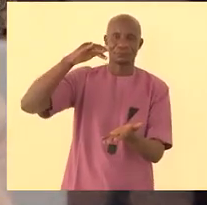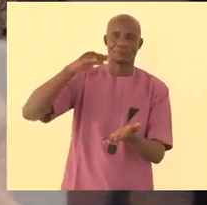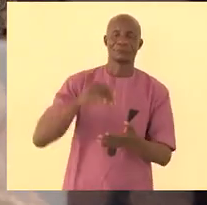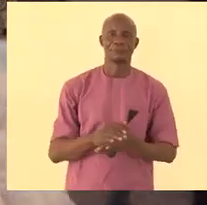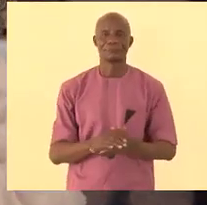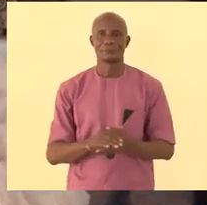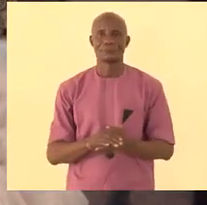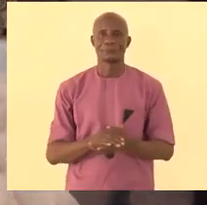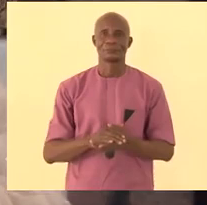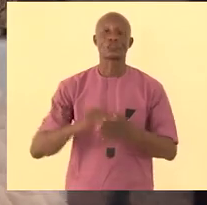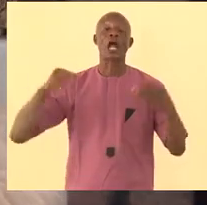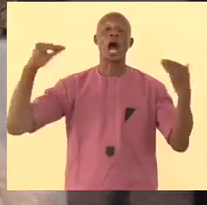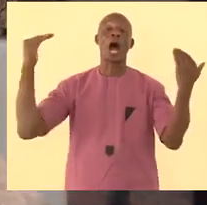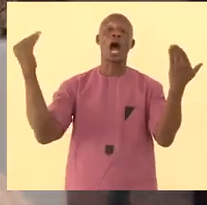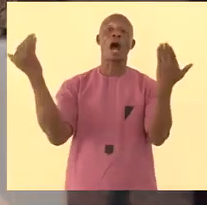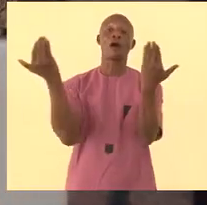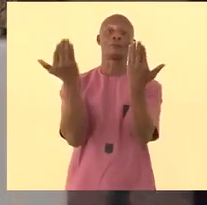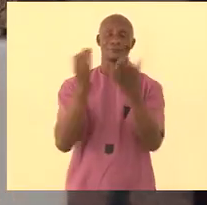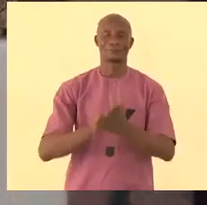coming in the clouds.